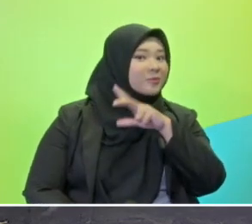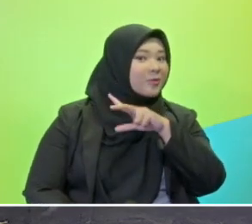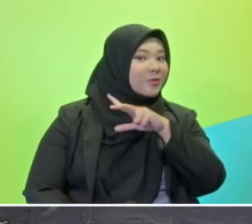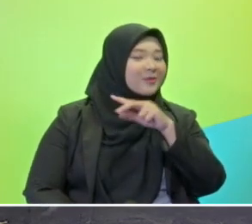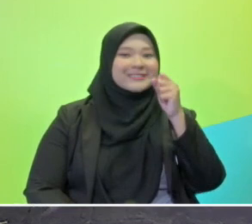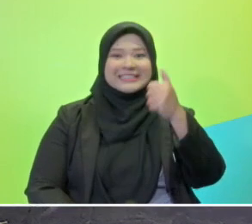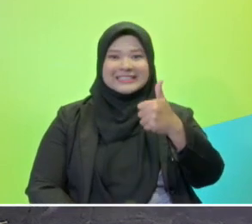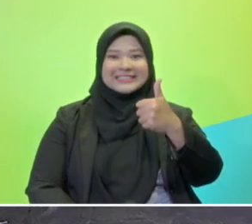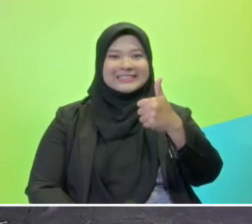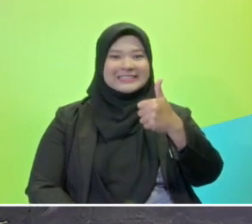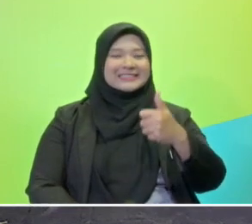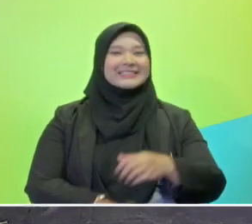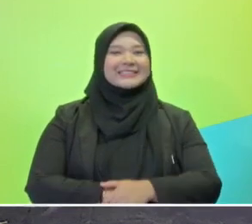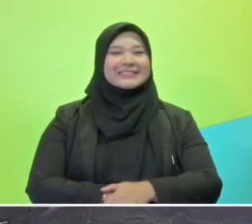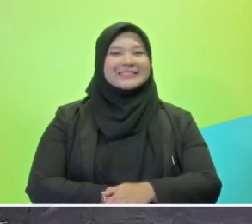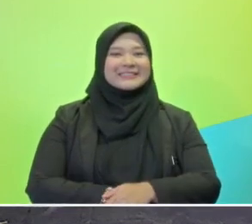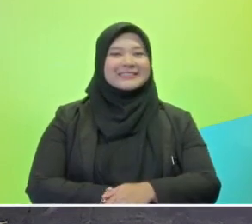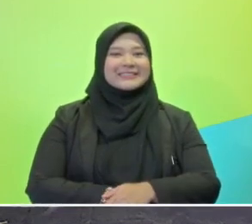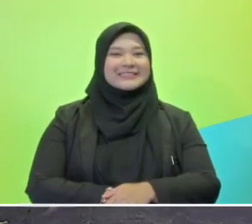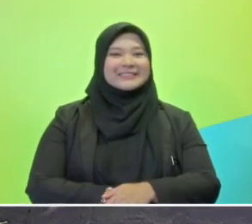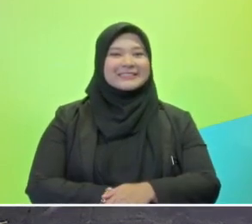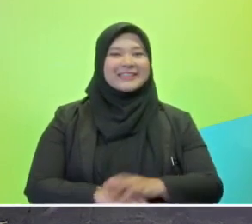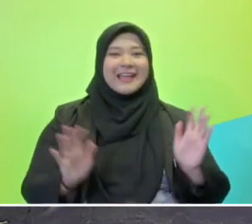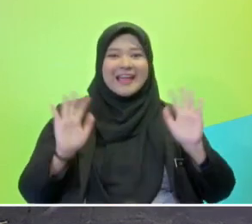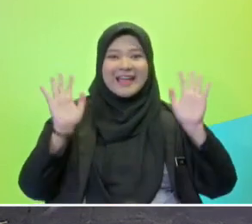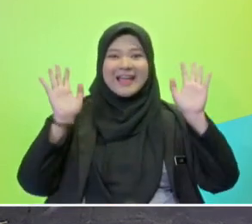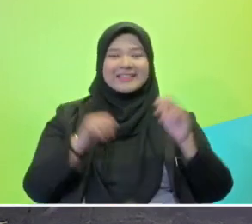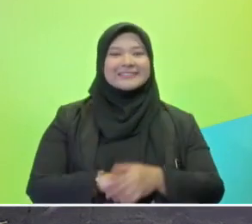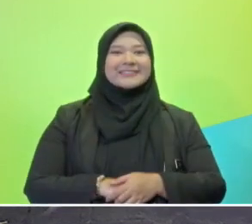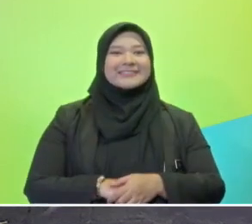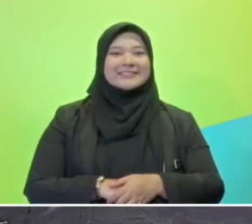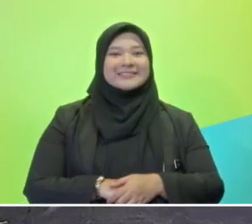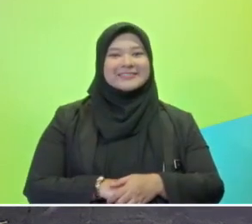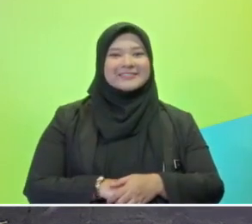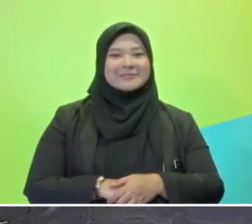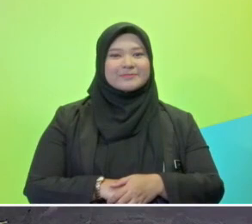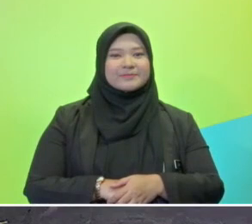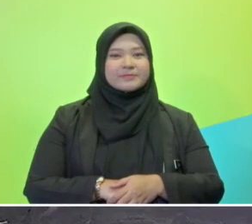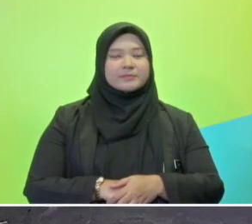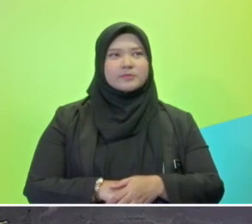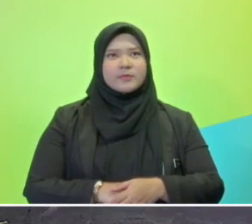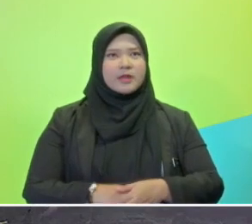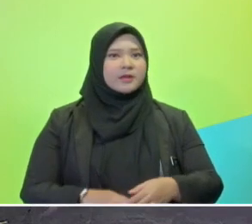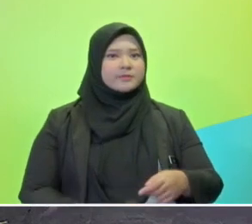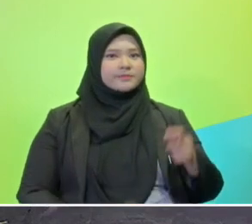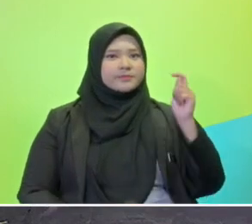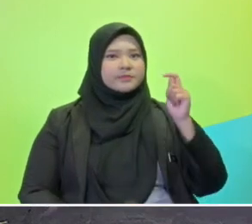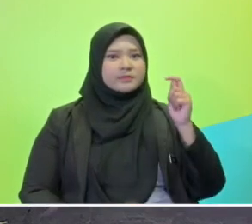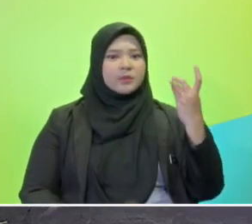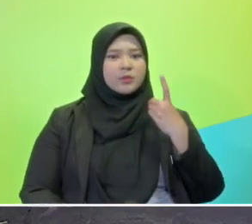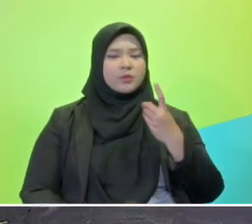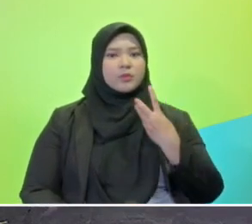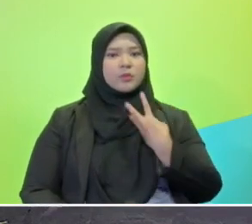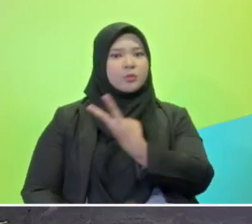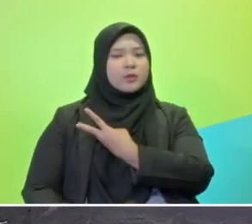A frog. Well done. Yay. So we have identified the food, right. the toys, and also the pets that we